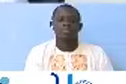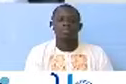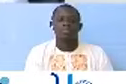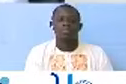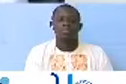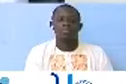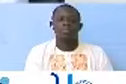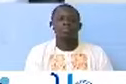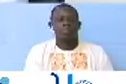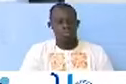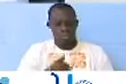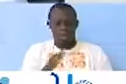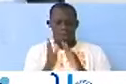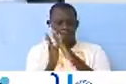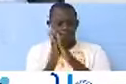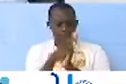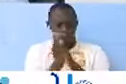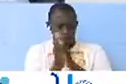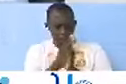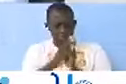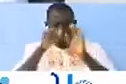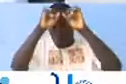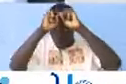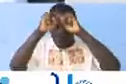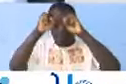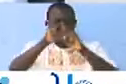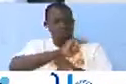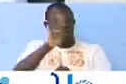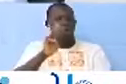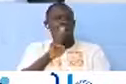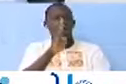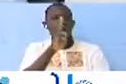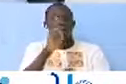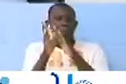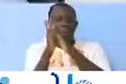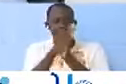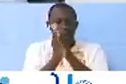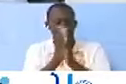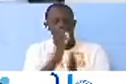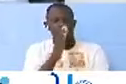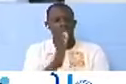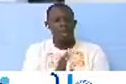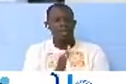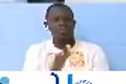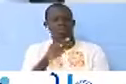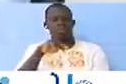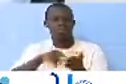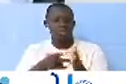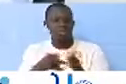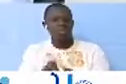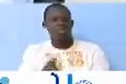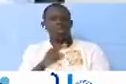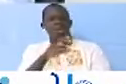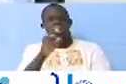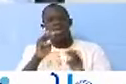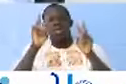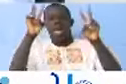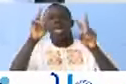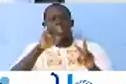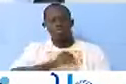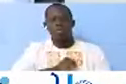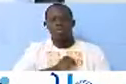will not blame the government. Ajame mo jalaila. It's ya jamela that I will blame. Ya funde nyamin ko because the way that